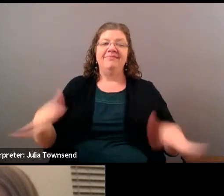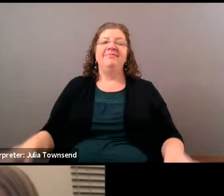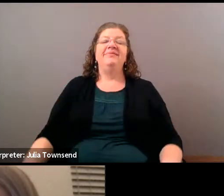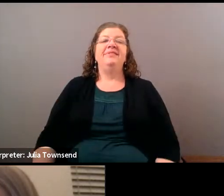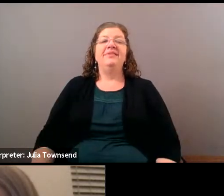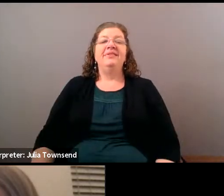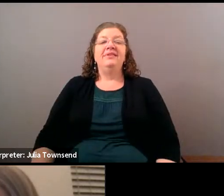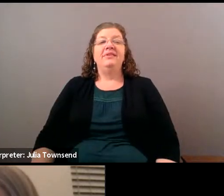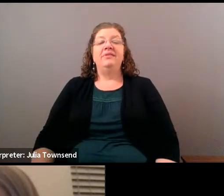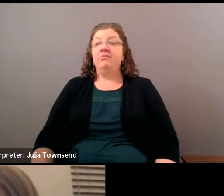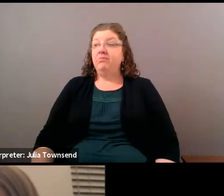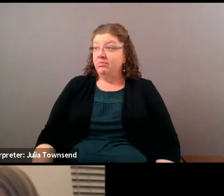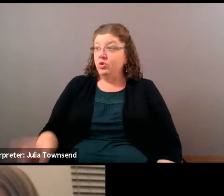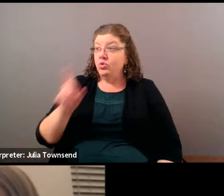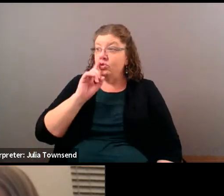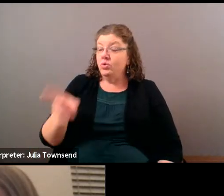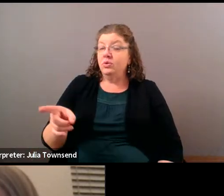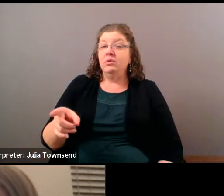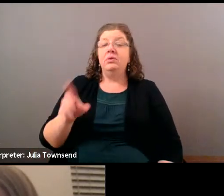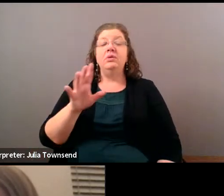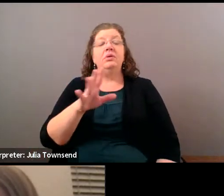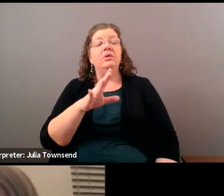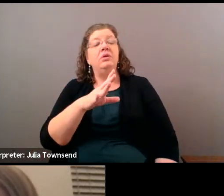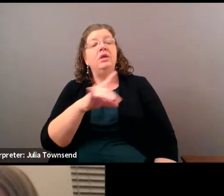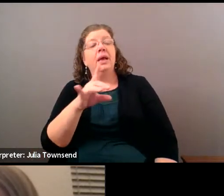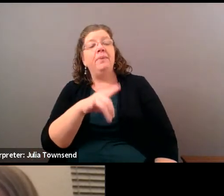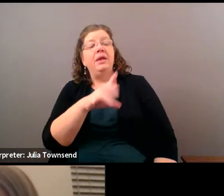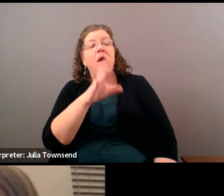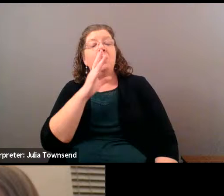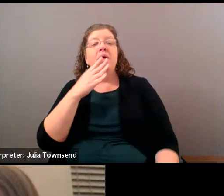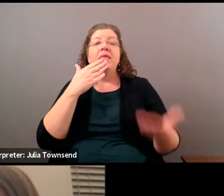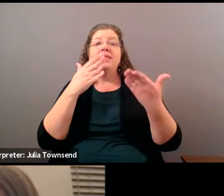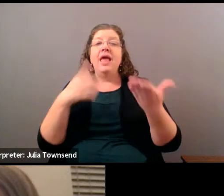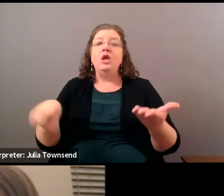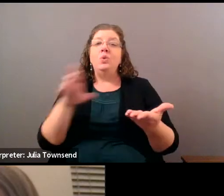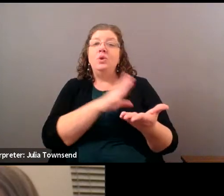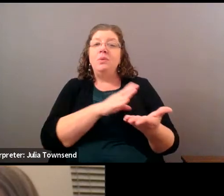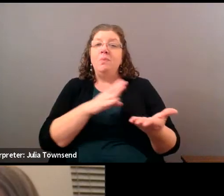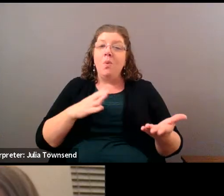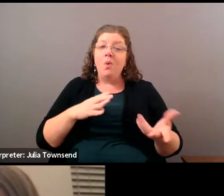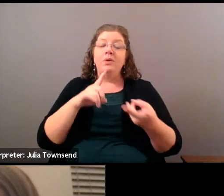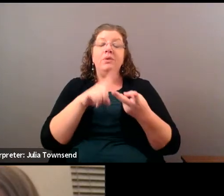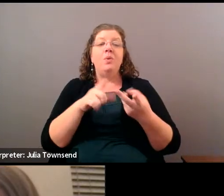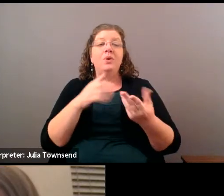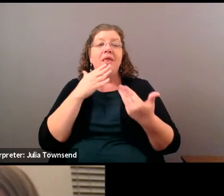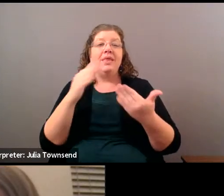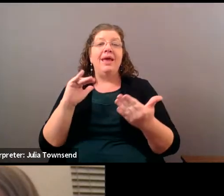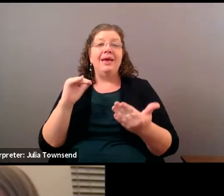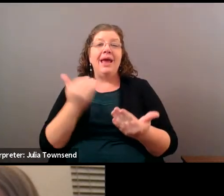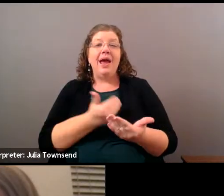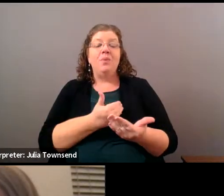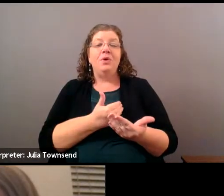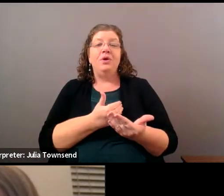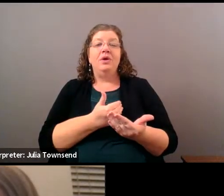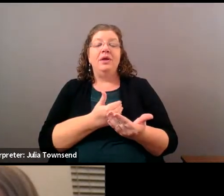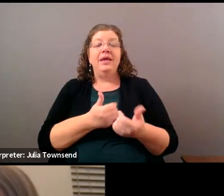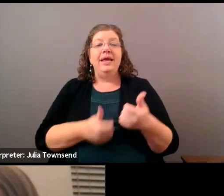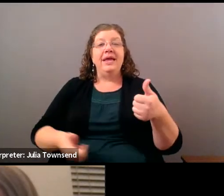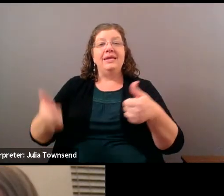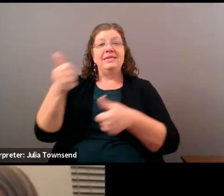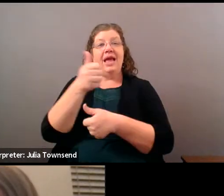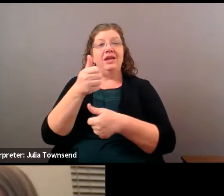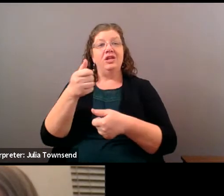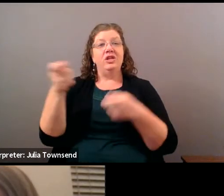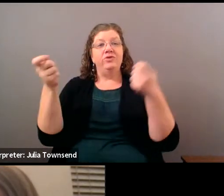Sure. I just want to say thank you to the board members, but also I want to thank our executives in charge